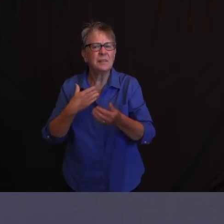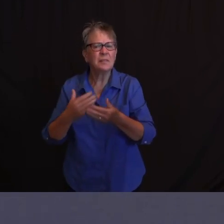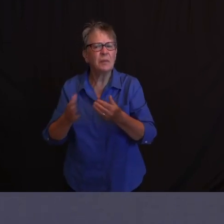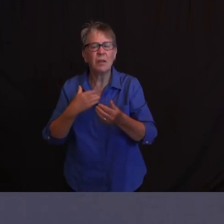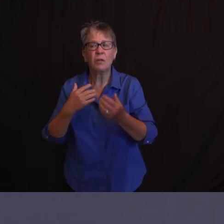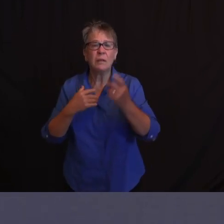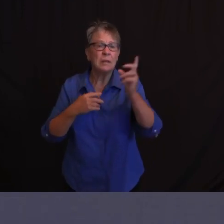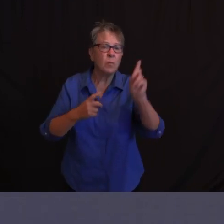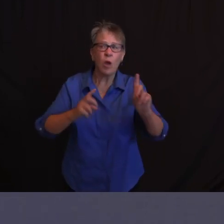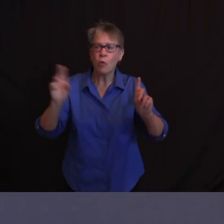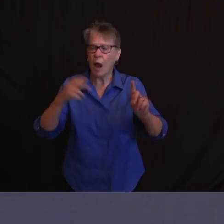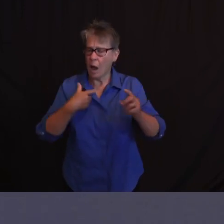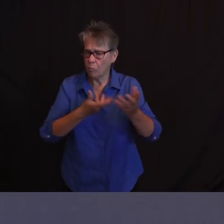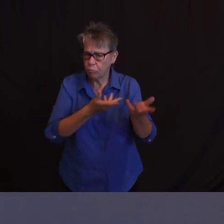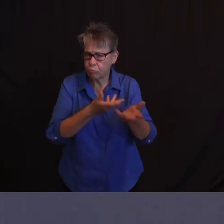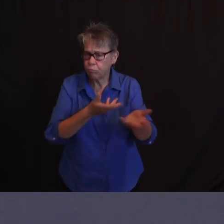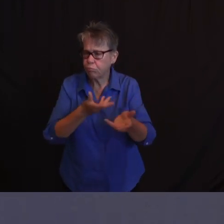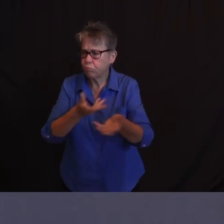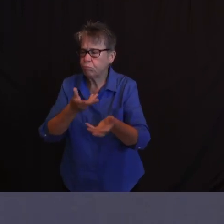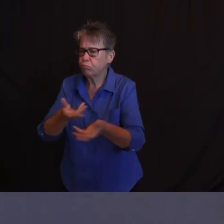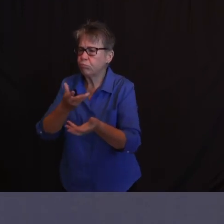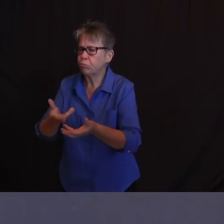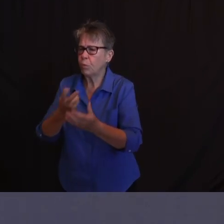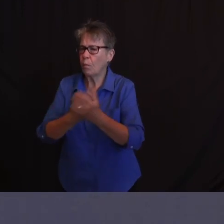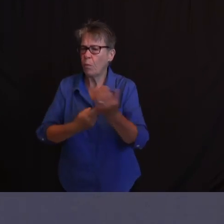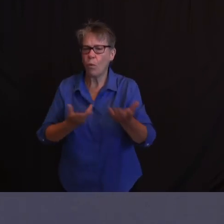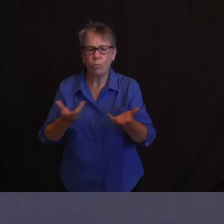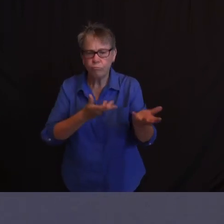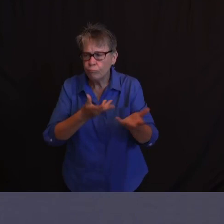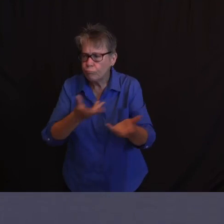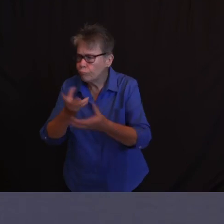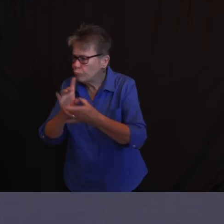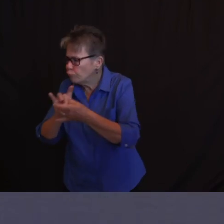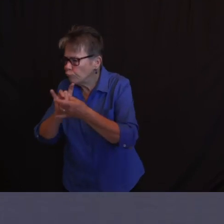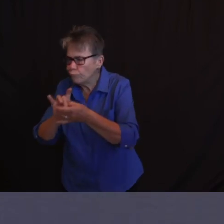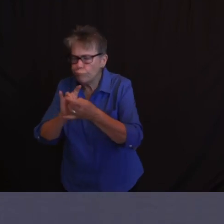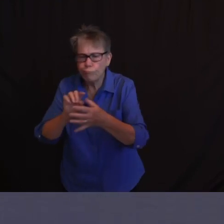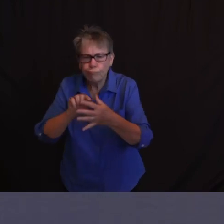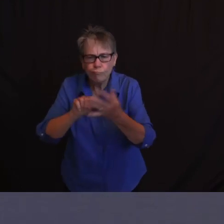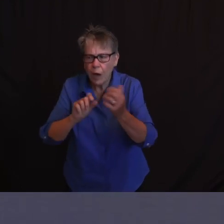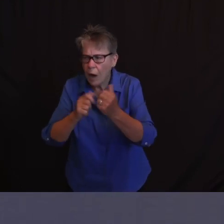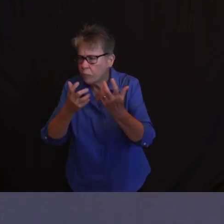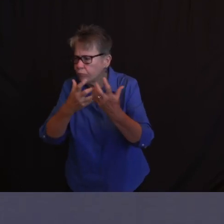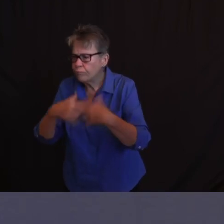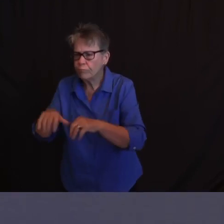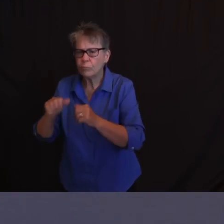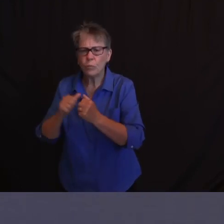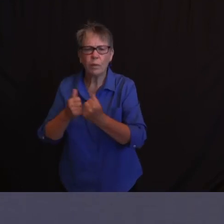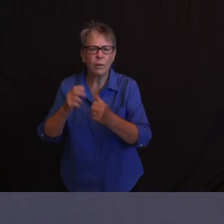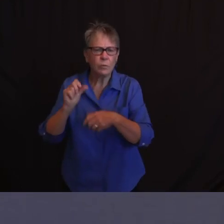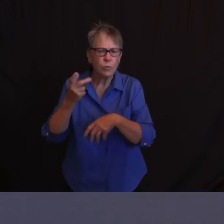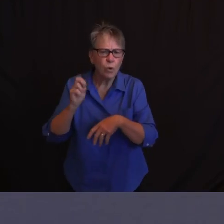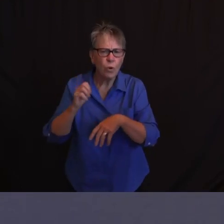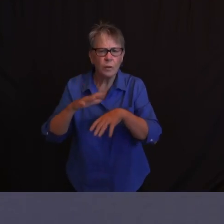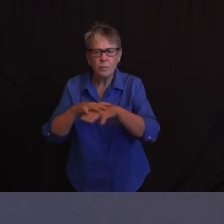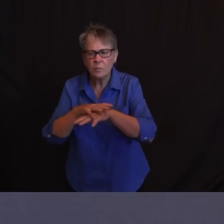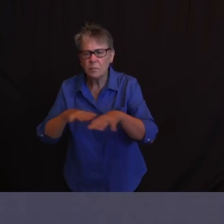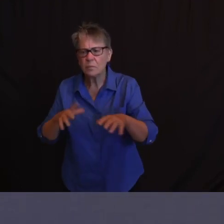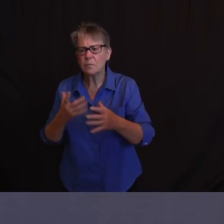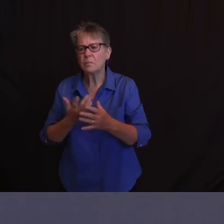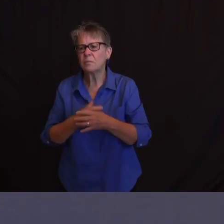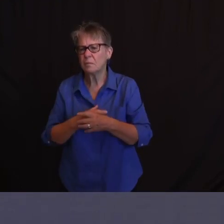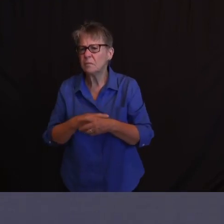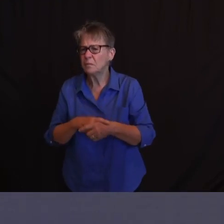come up in this, and we've put out sort of broad guidelines, and we've said many times here, asking